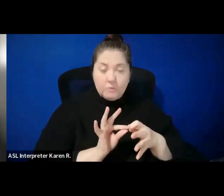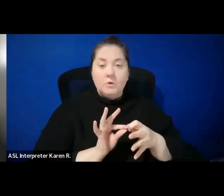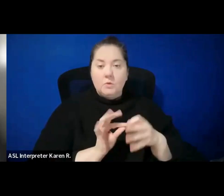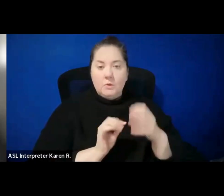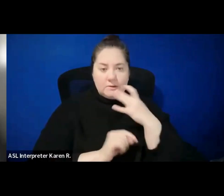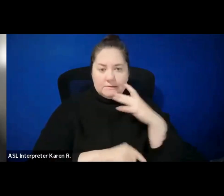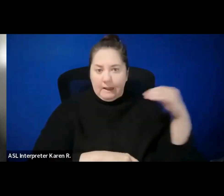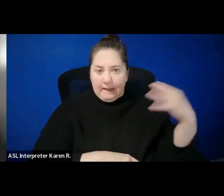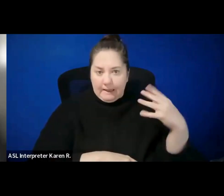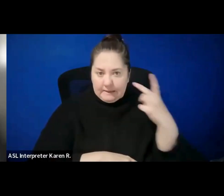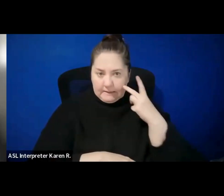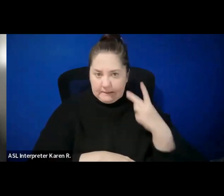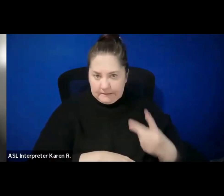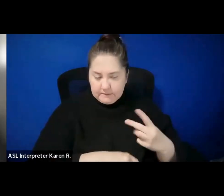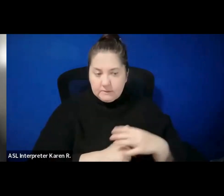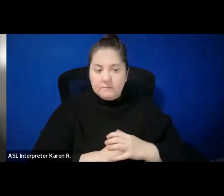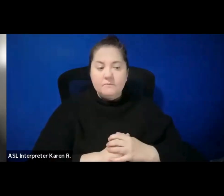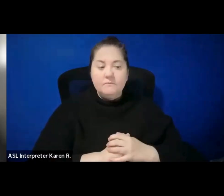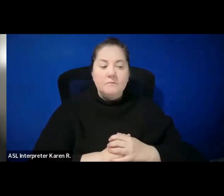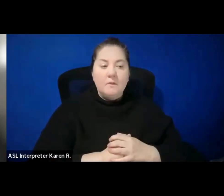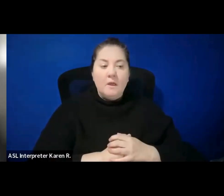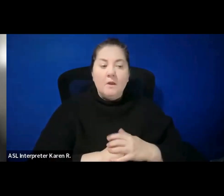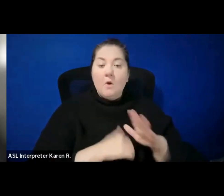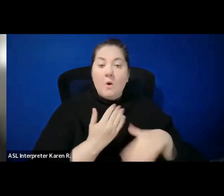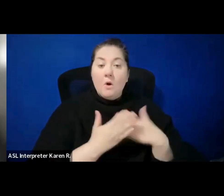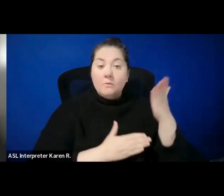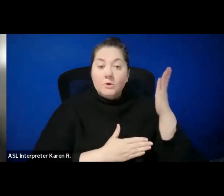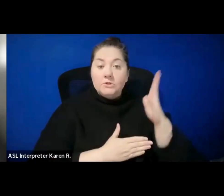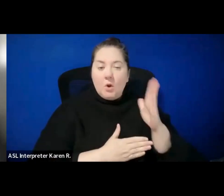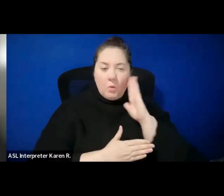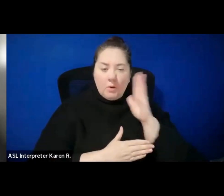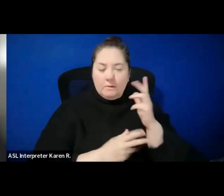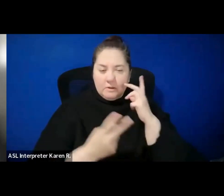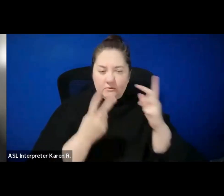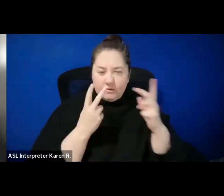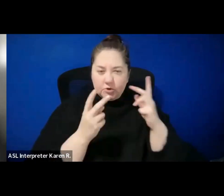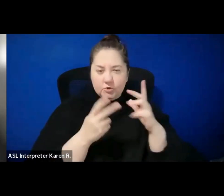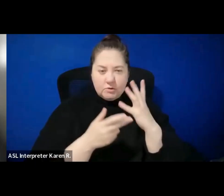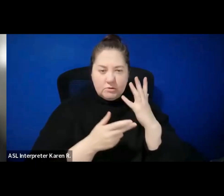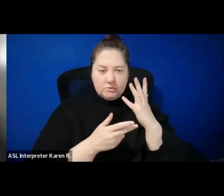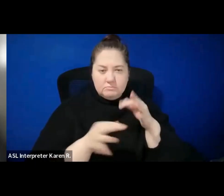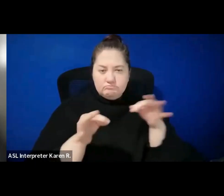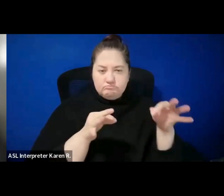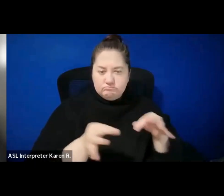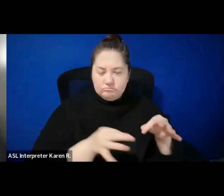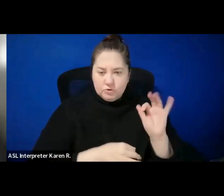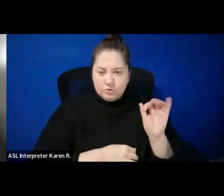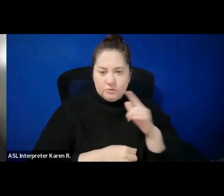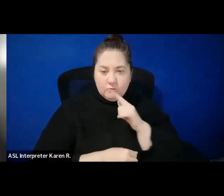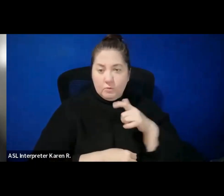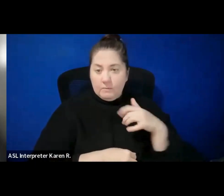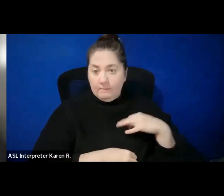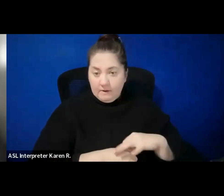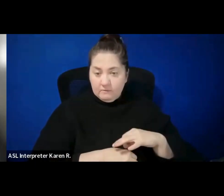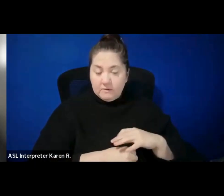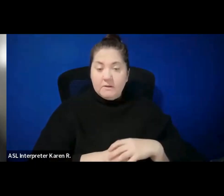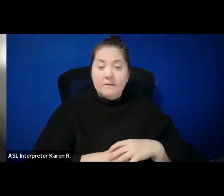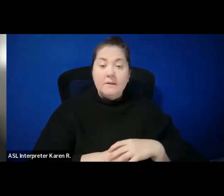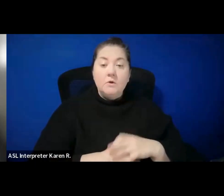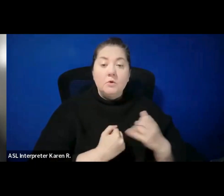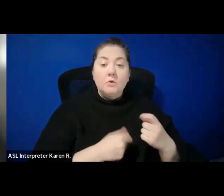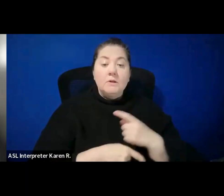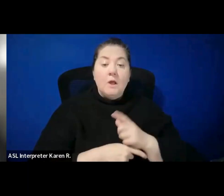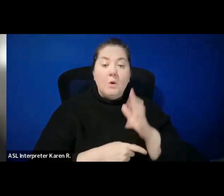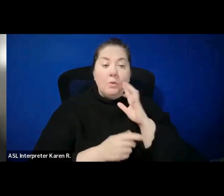be spotlighting, and all presenters will be doing a visual description of themselves for those who benefit from it. And finally, today's session